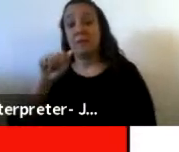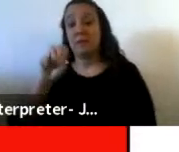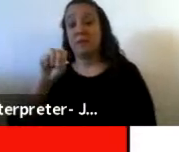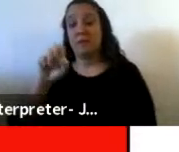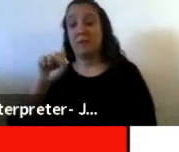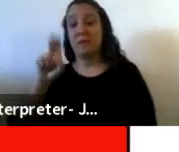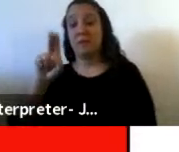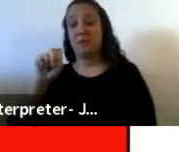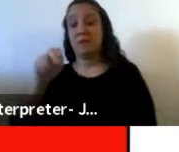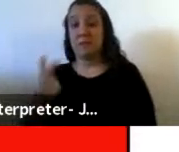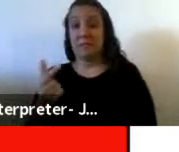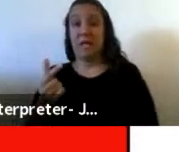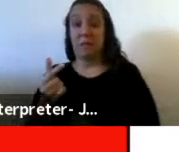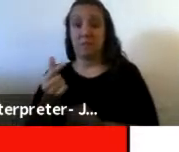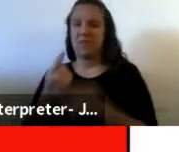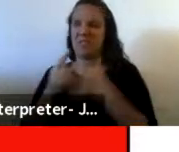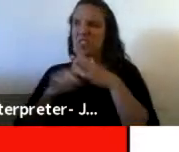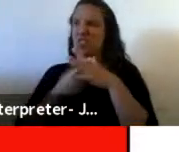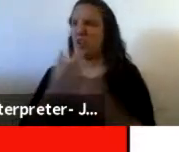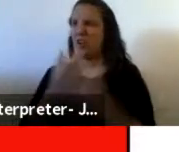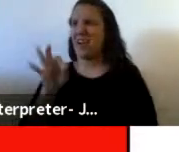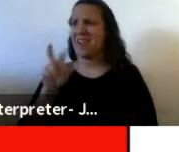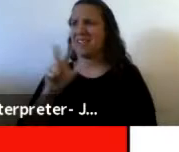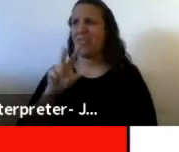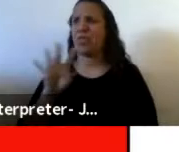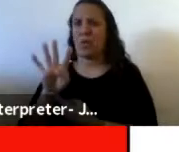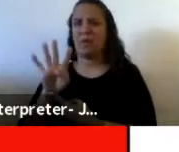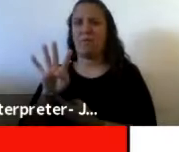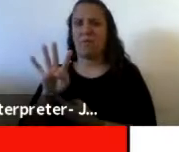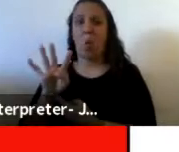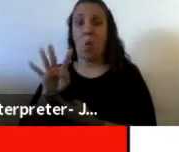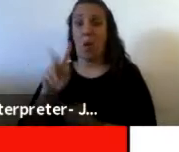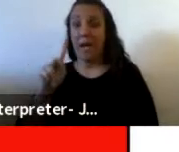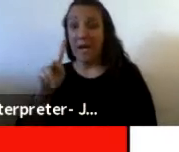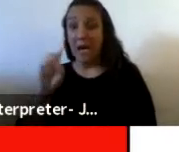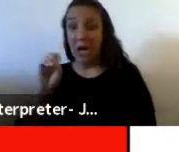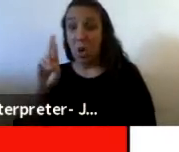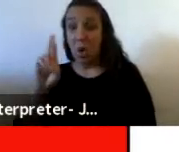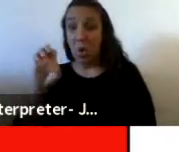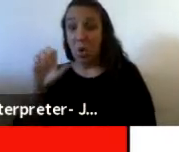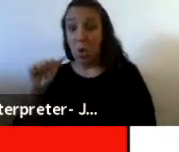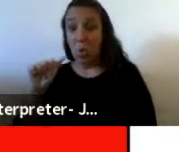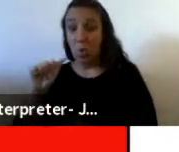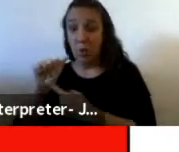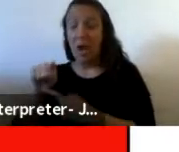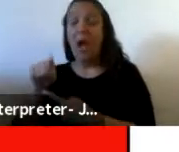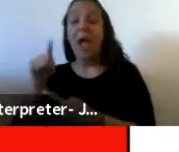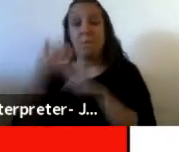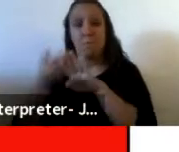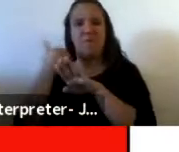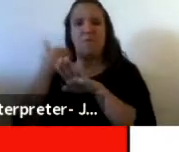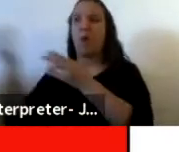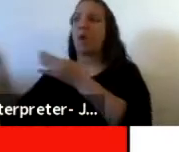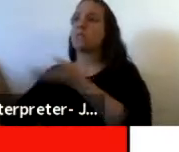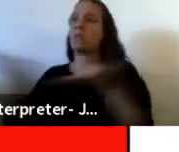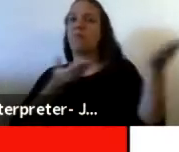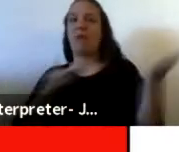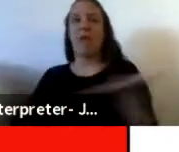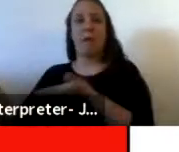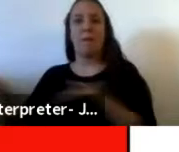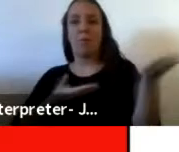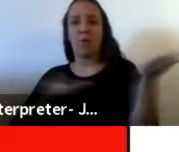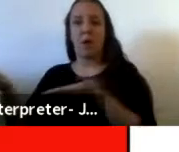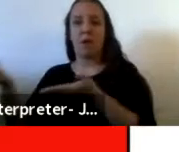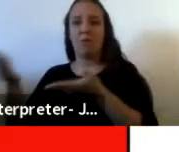stories. Samsung actually started in 1934 in Korea, and they were an import and export of fish,